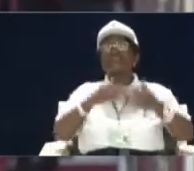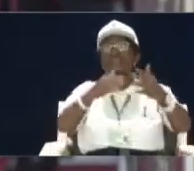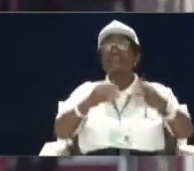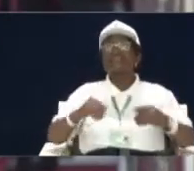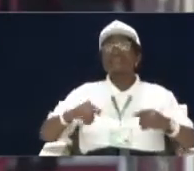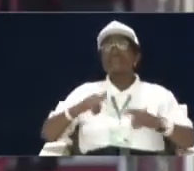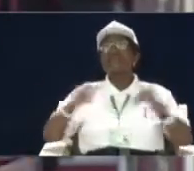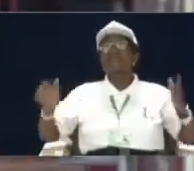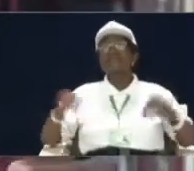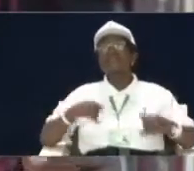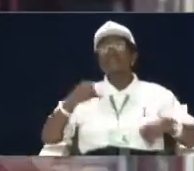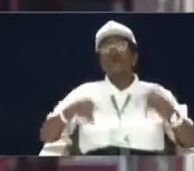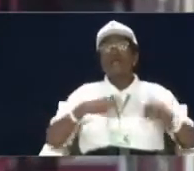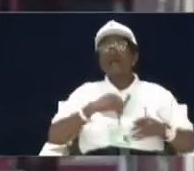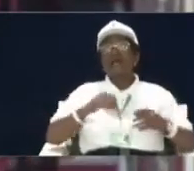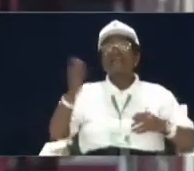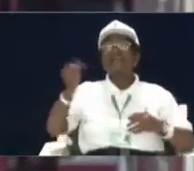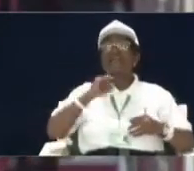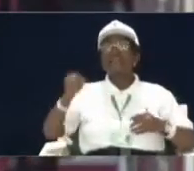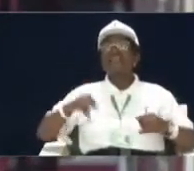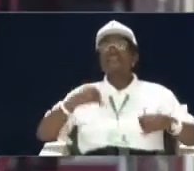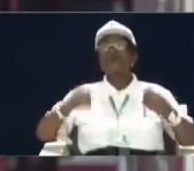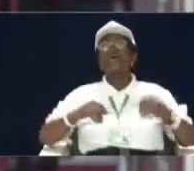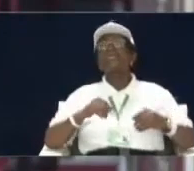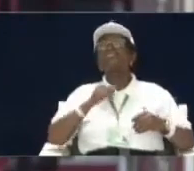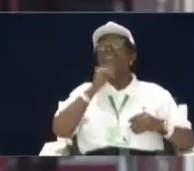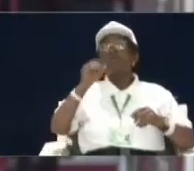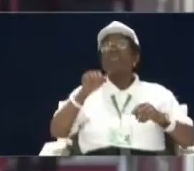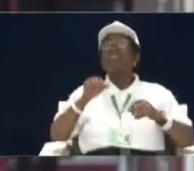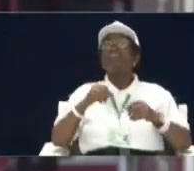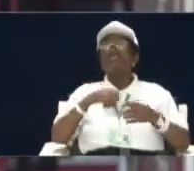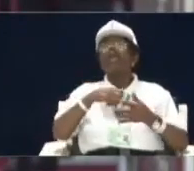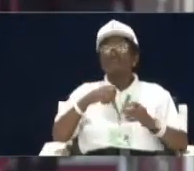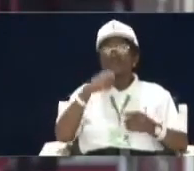joy, and there is joy unspeakable.